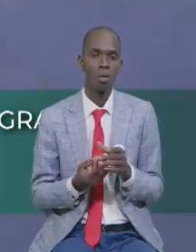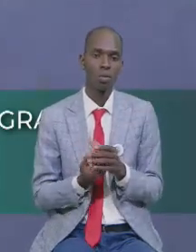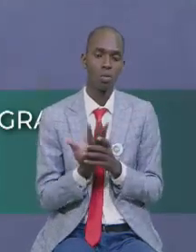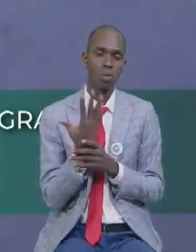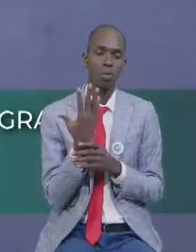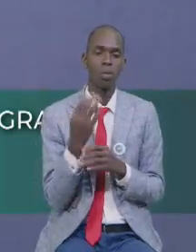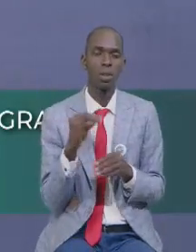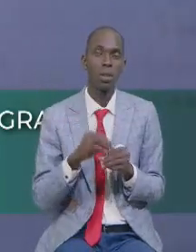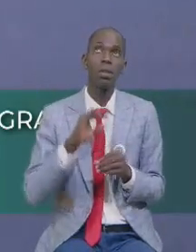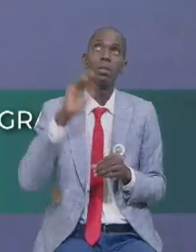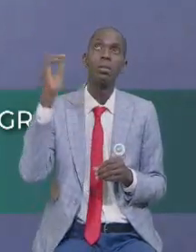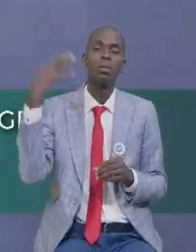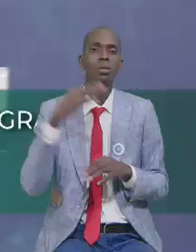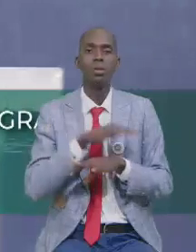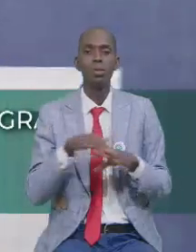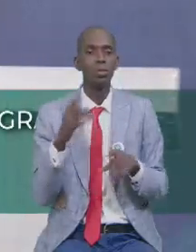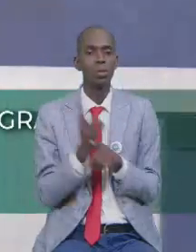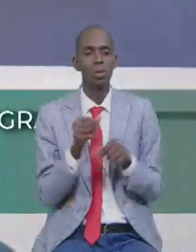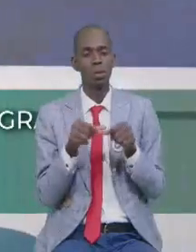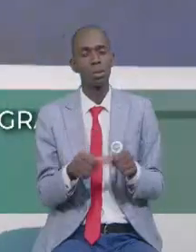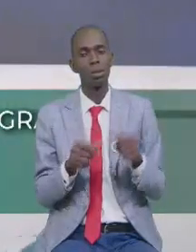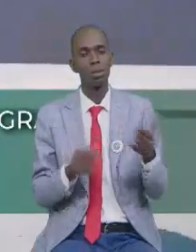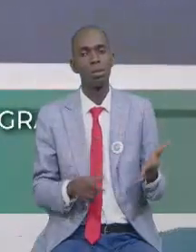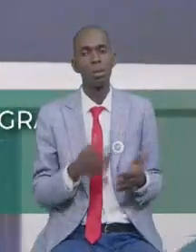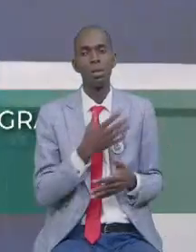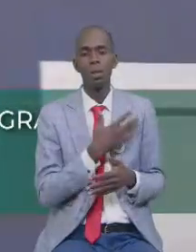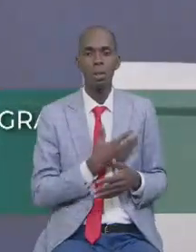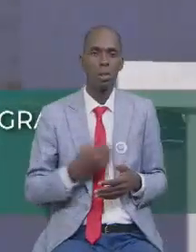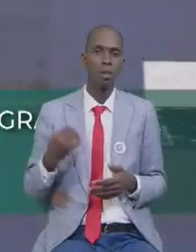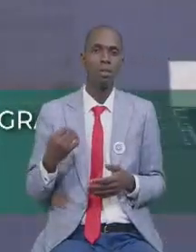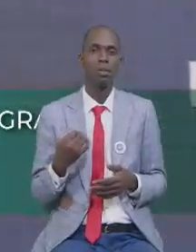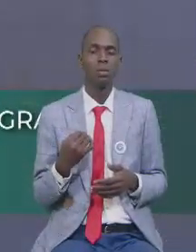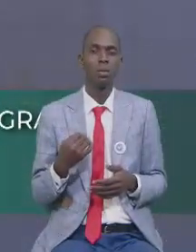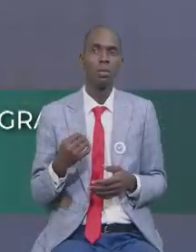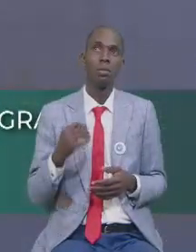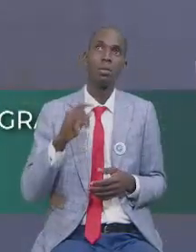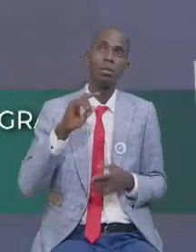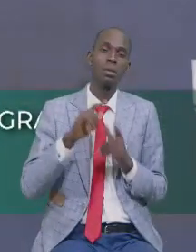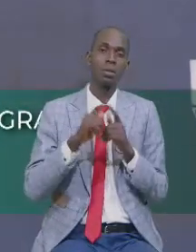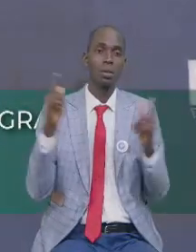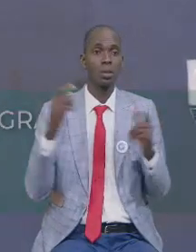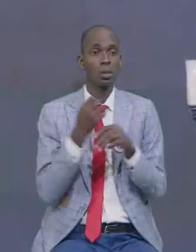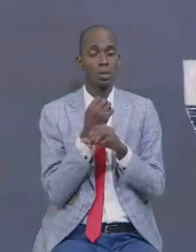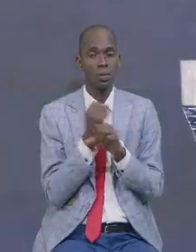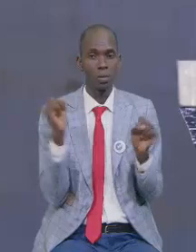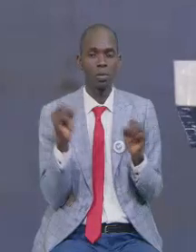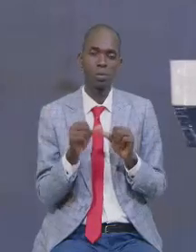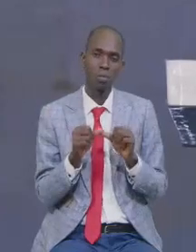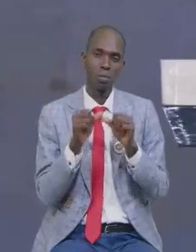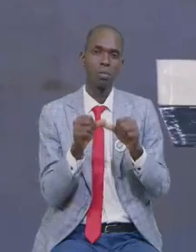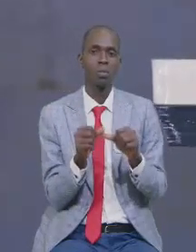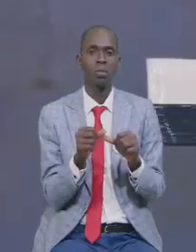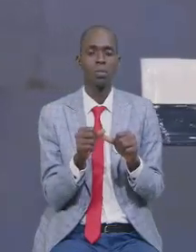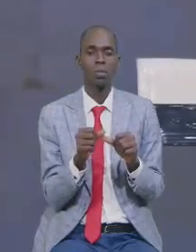grace. Don't just stay there. Have grace, salvation. Move on now. There's